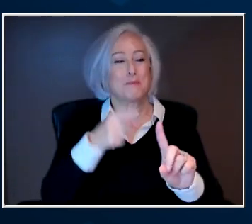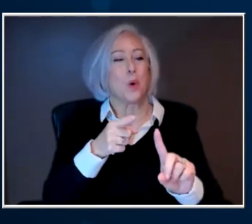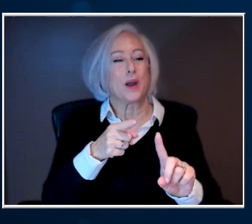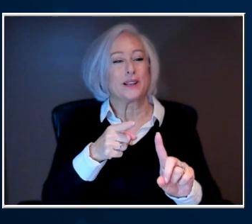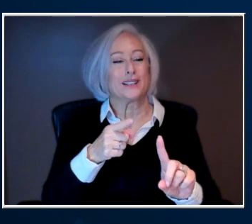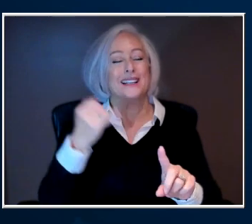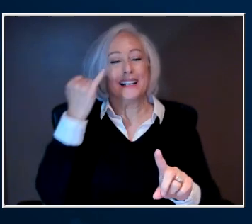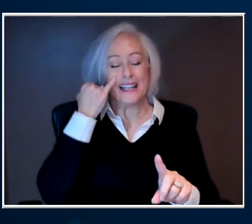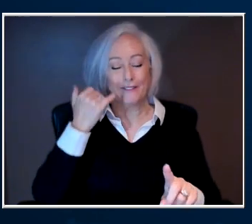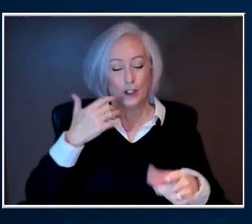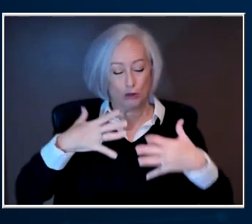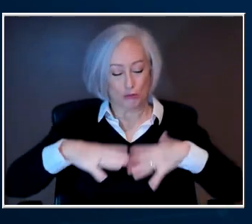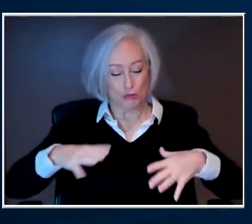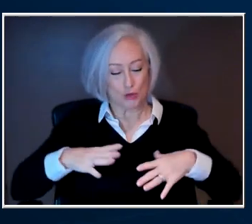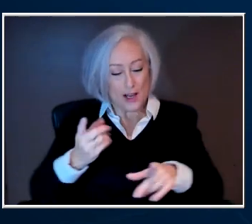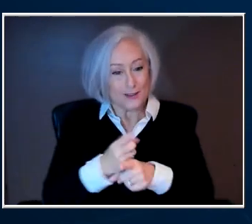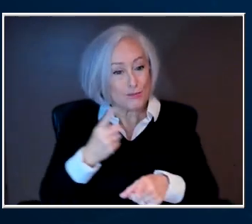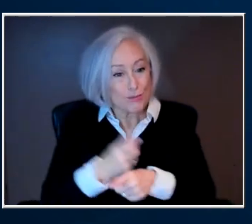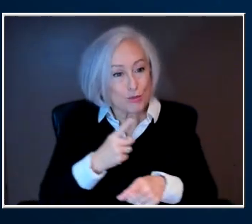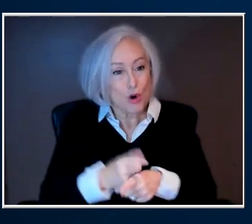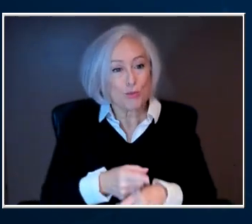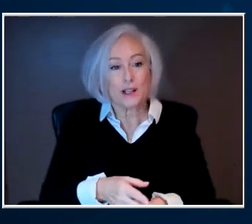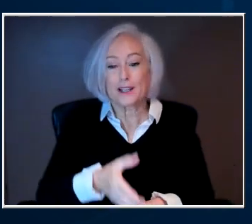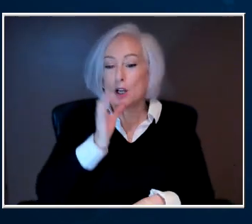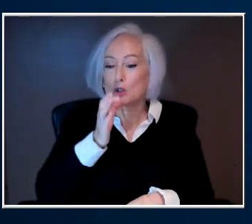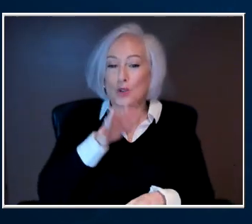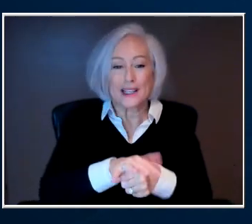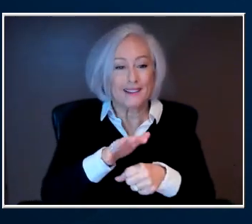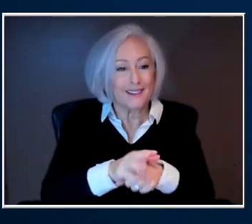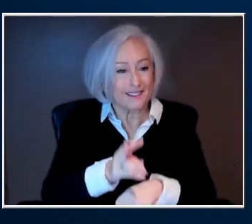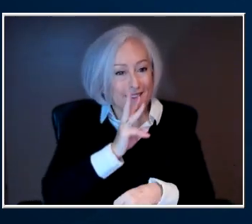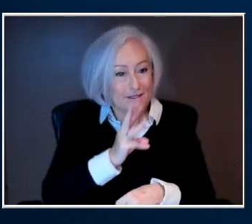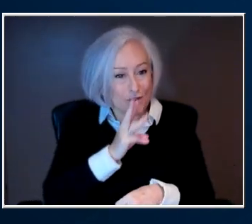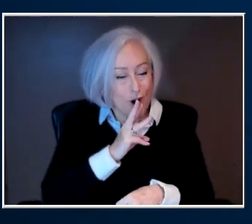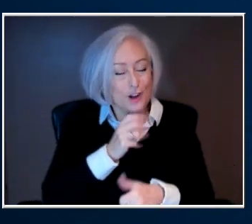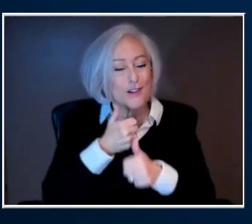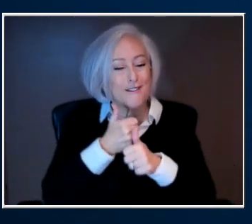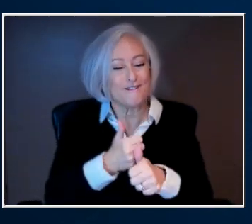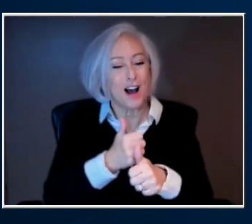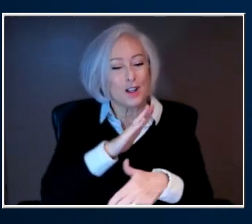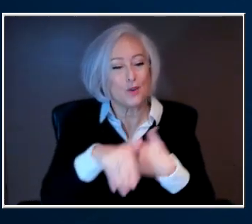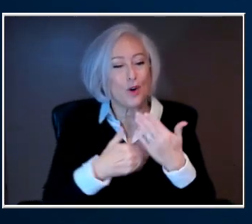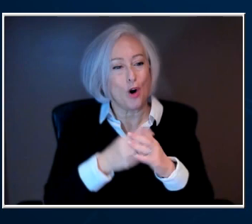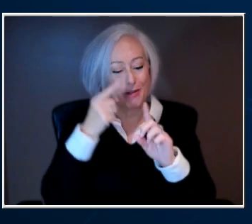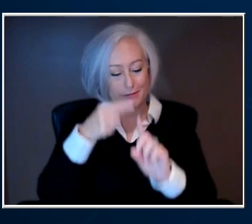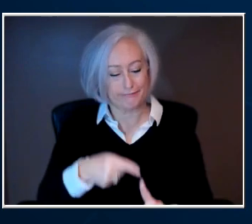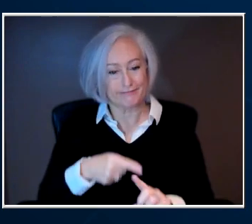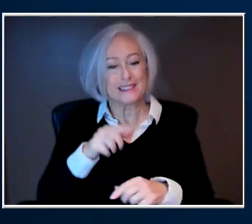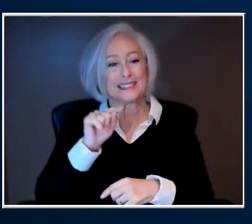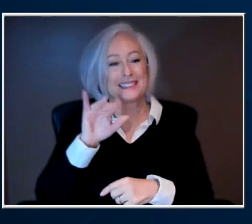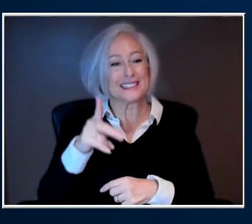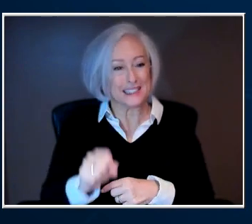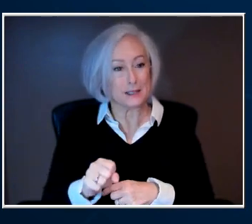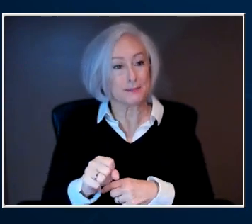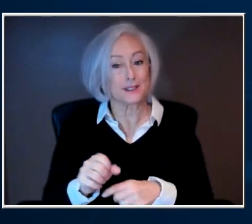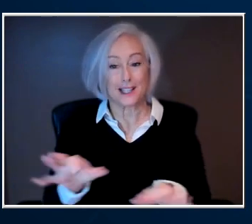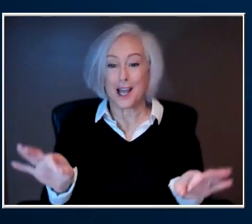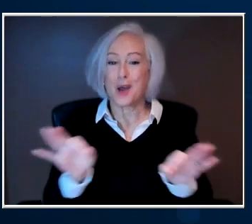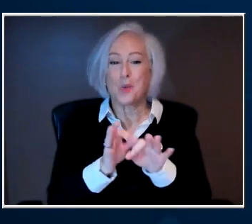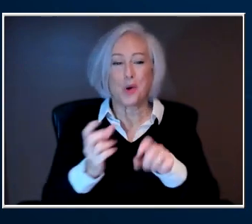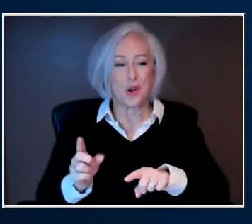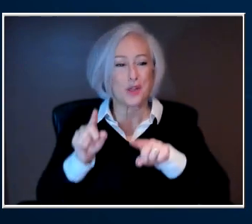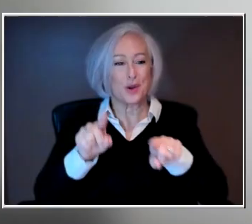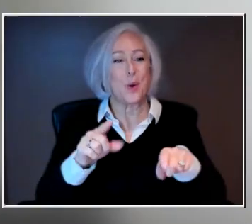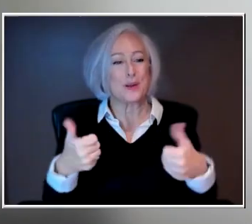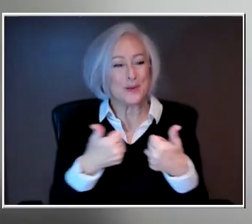right and you follow the tips that you and Dr. Darsh have been talking about this morning, that it's worth it. Yeah, it is. And I think the